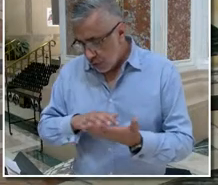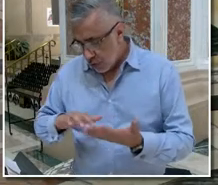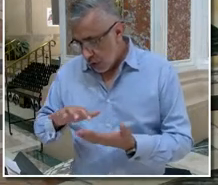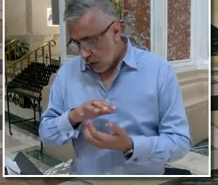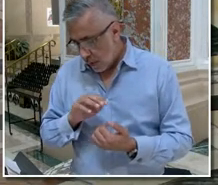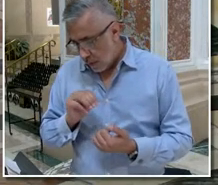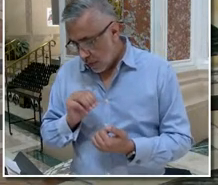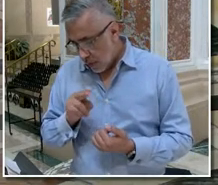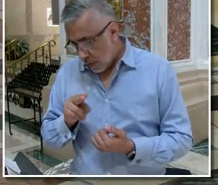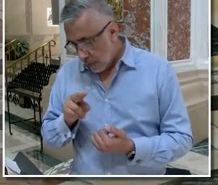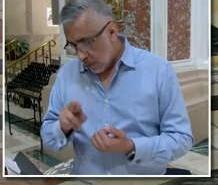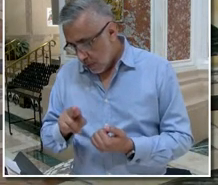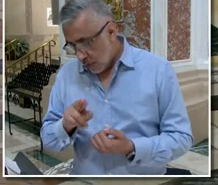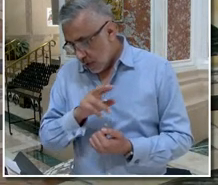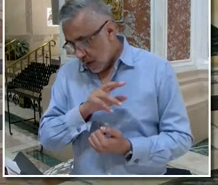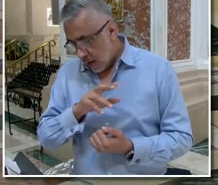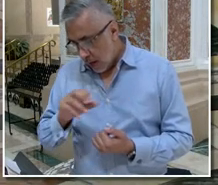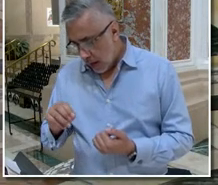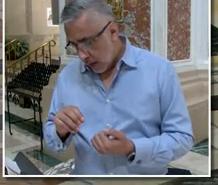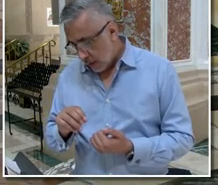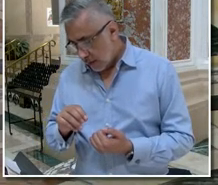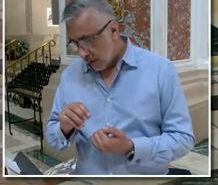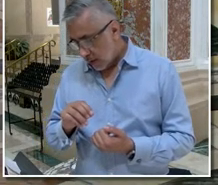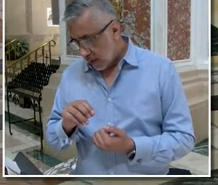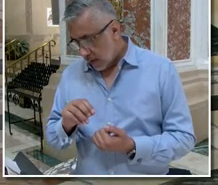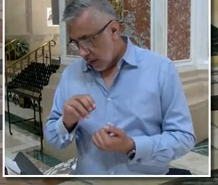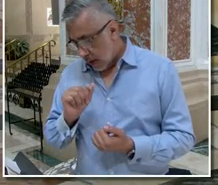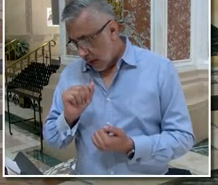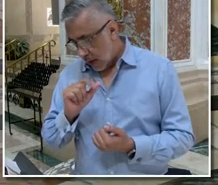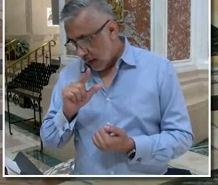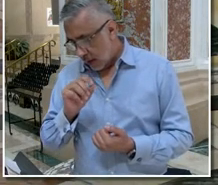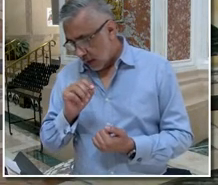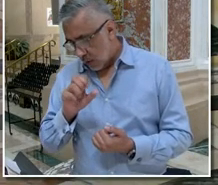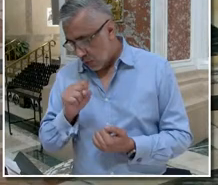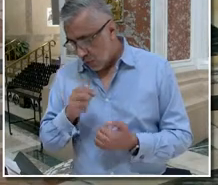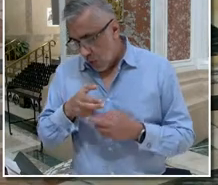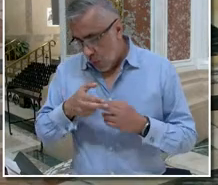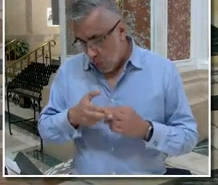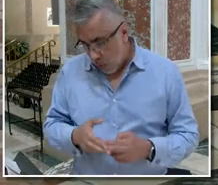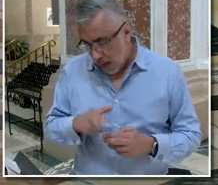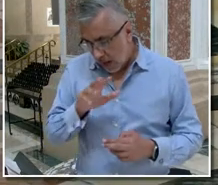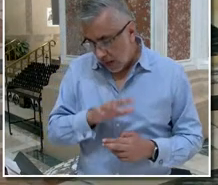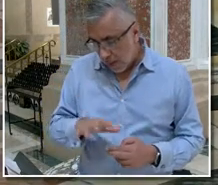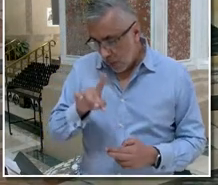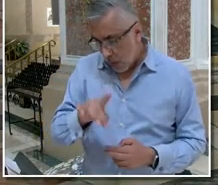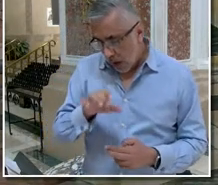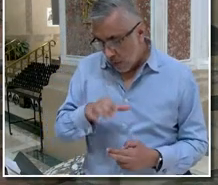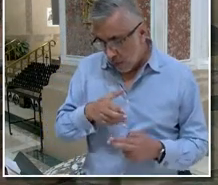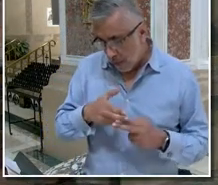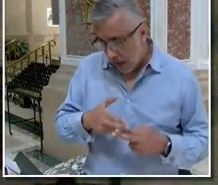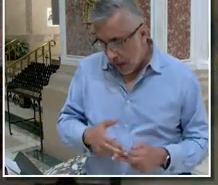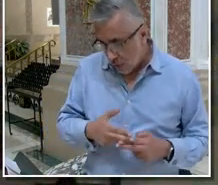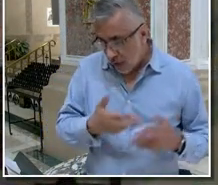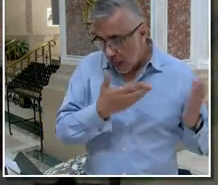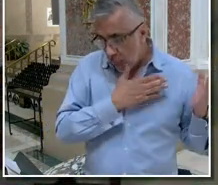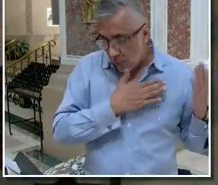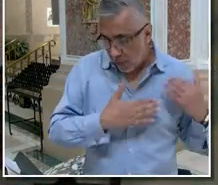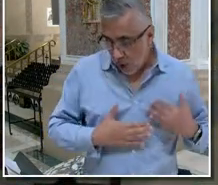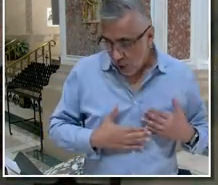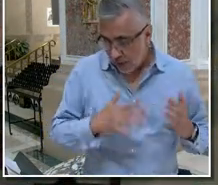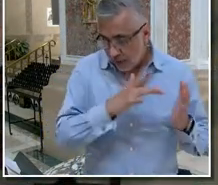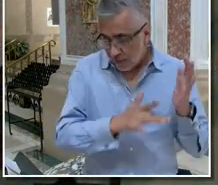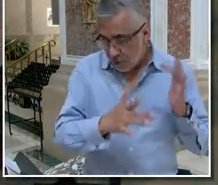and aloes, weighing about 100 pounds. They took the body of